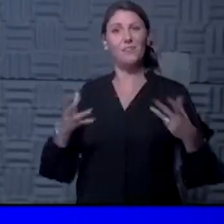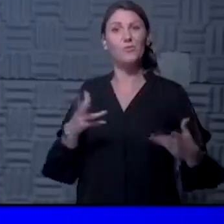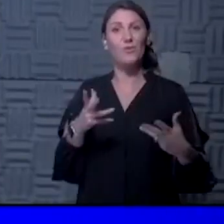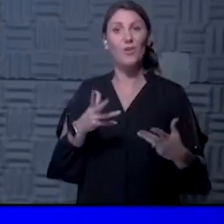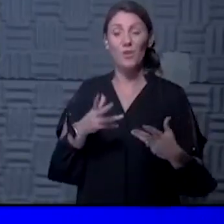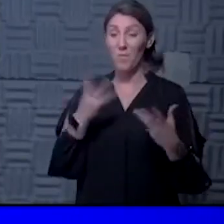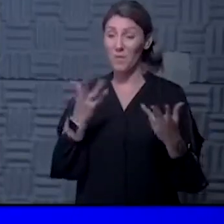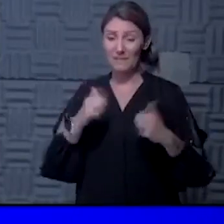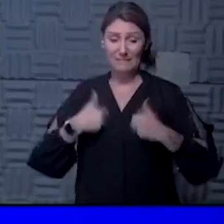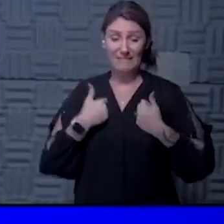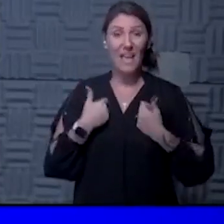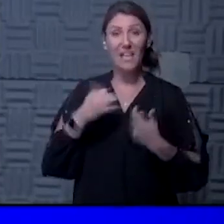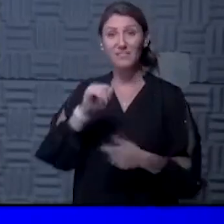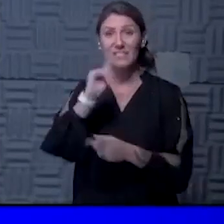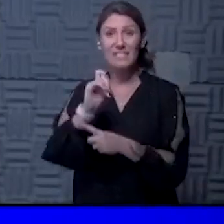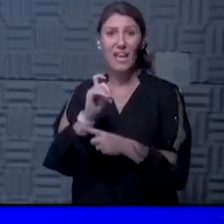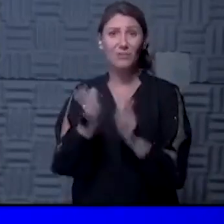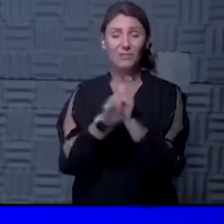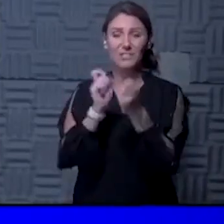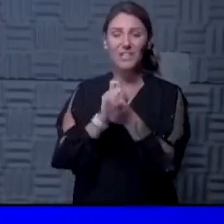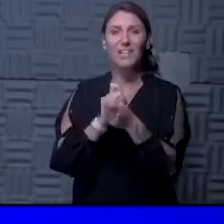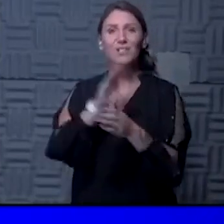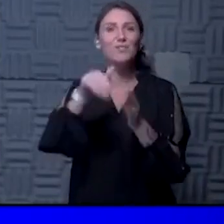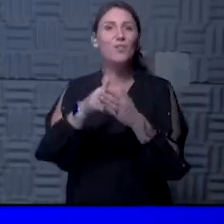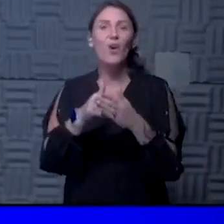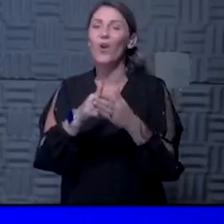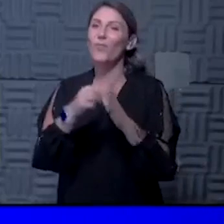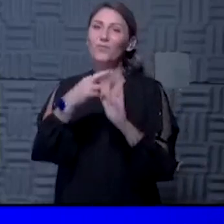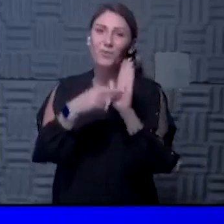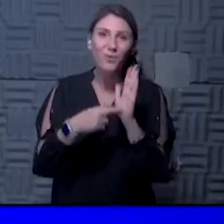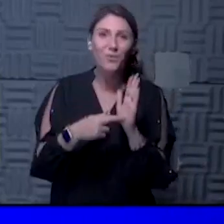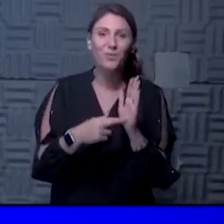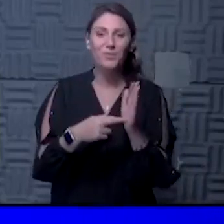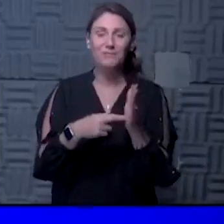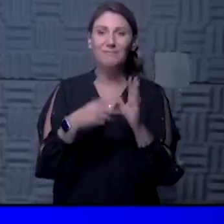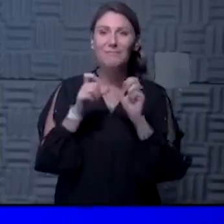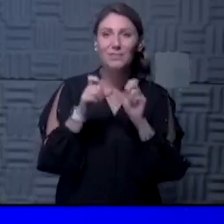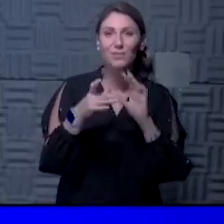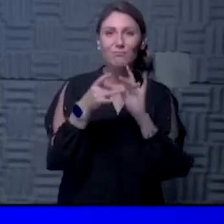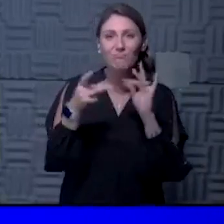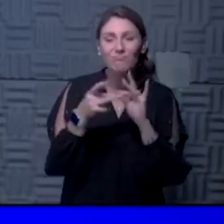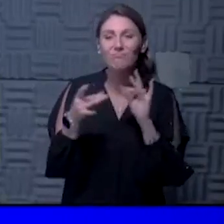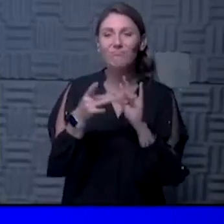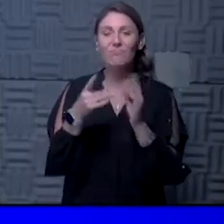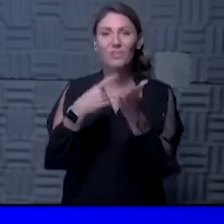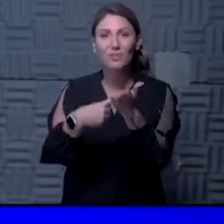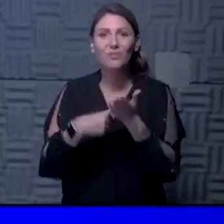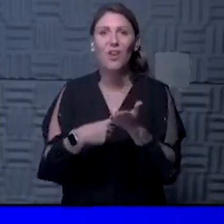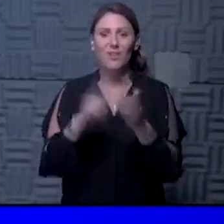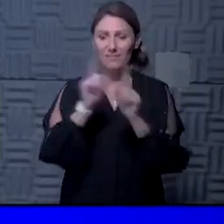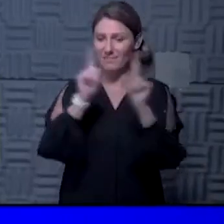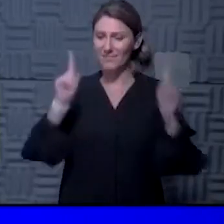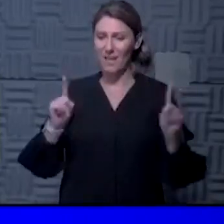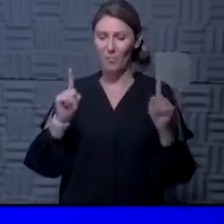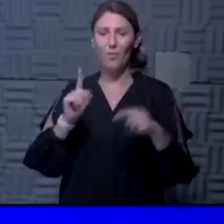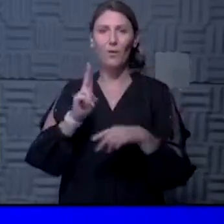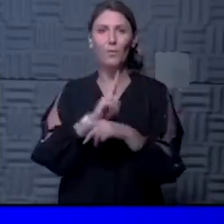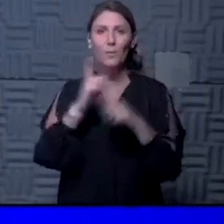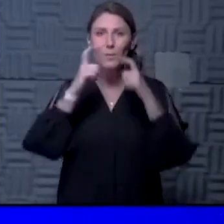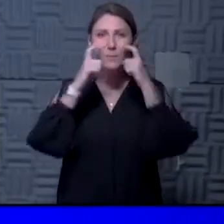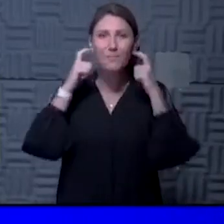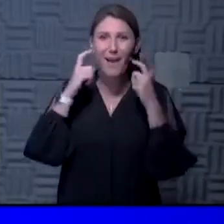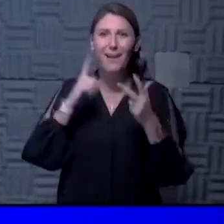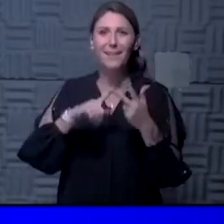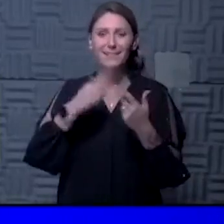change? It's those pillars of infection control we've been talking about. Stay separated as much as possible. Wear your mask when you go out in public. Do the